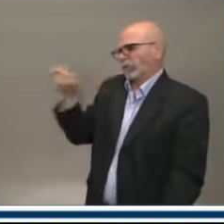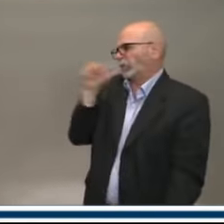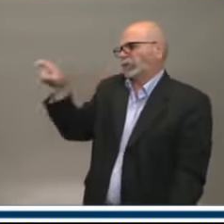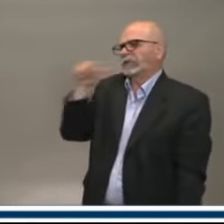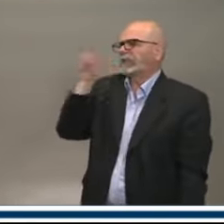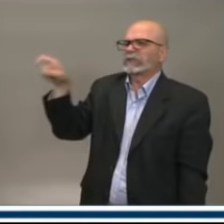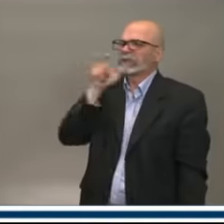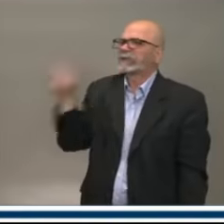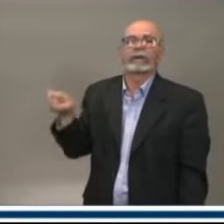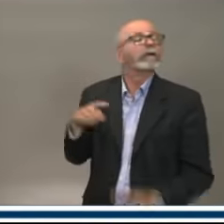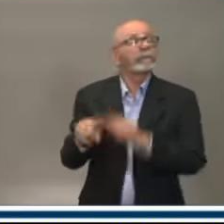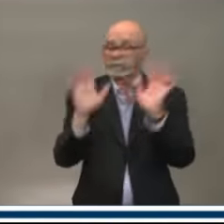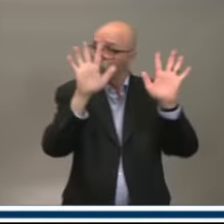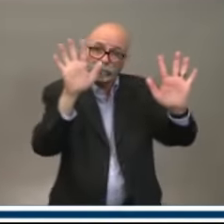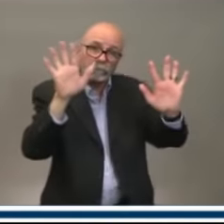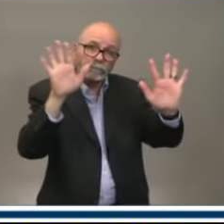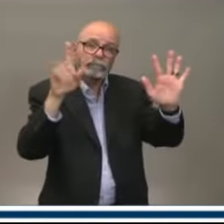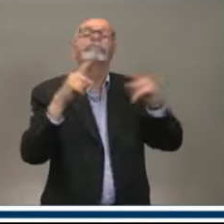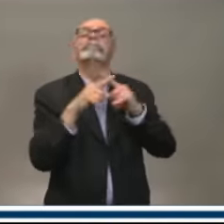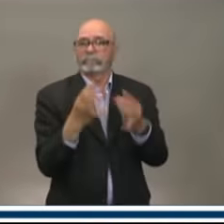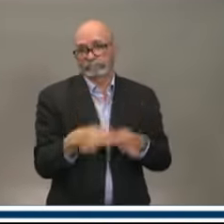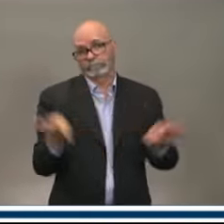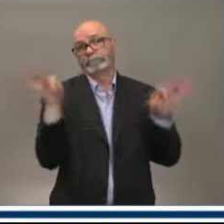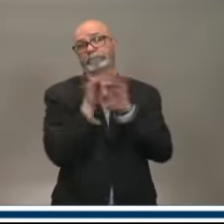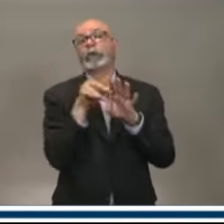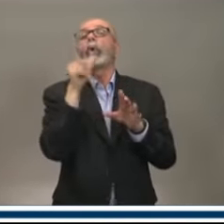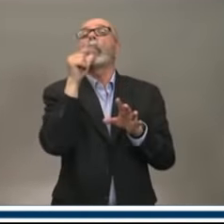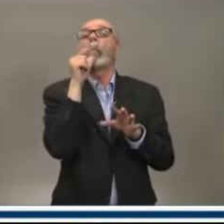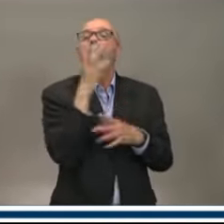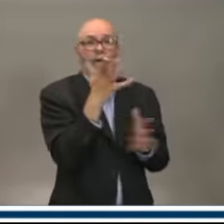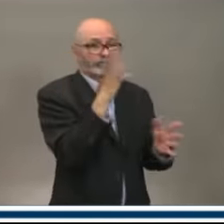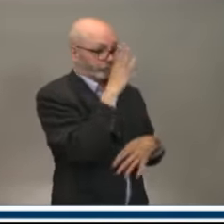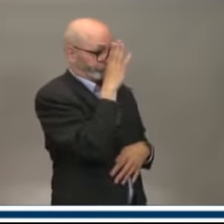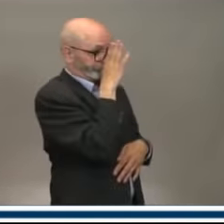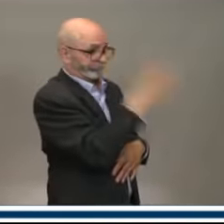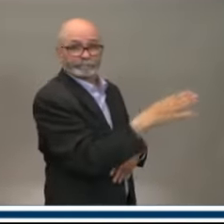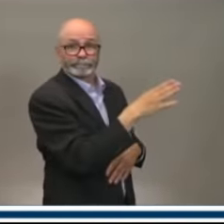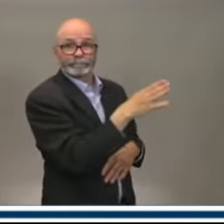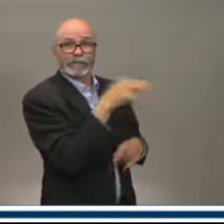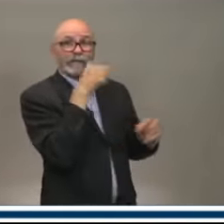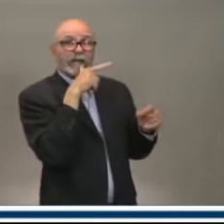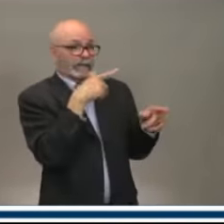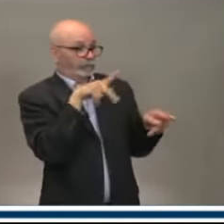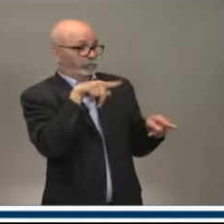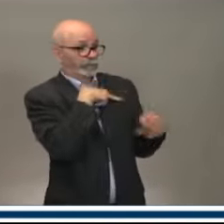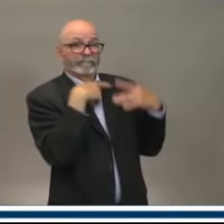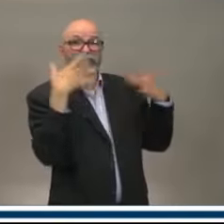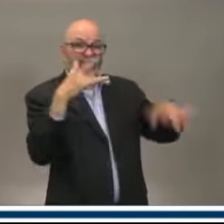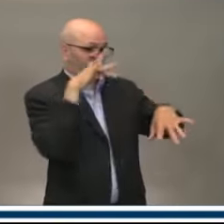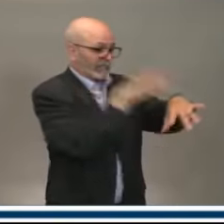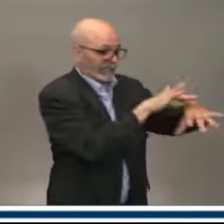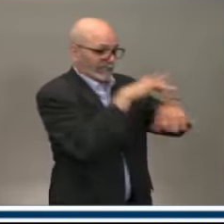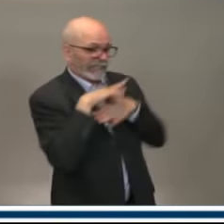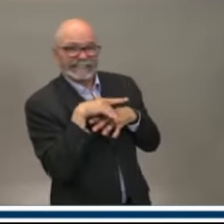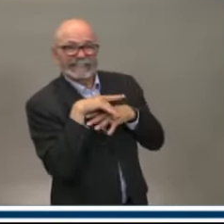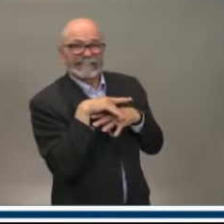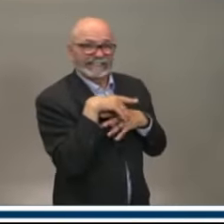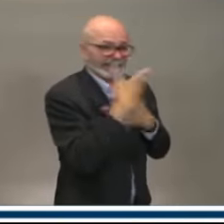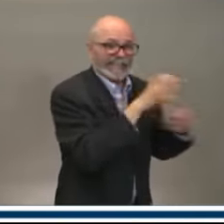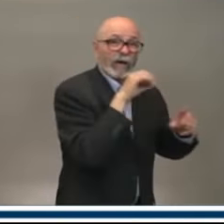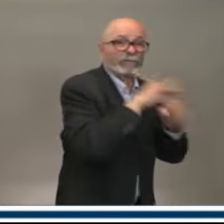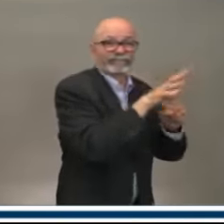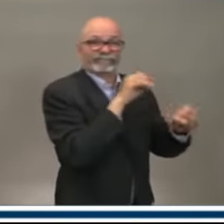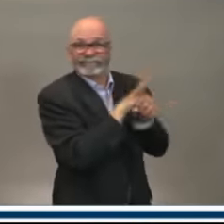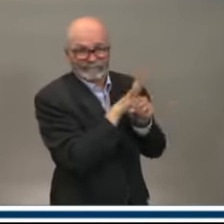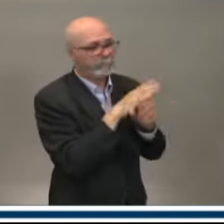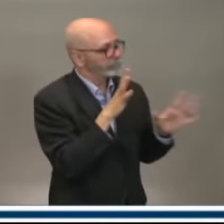give the bonus to those who are directly impacted by COVID on a personal level. Next question will go to Tim Biscay